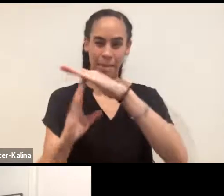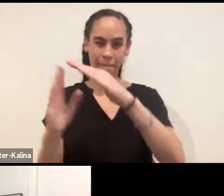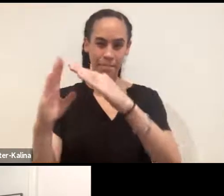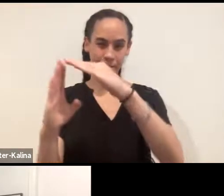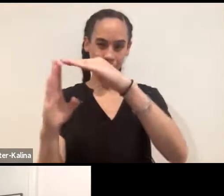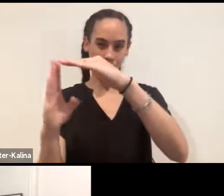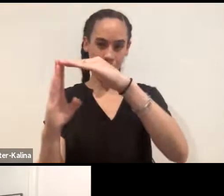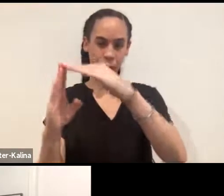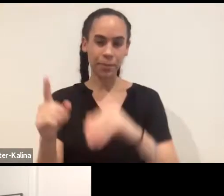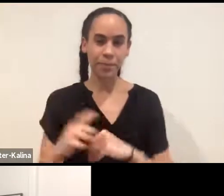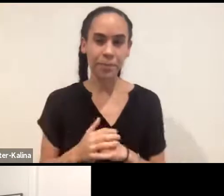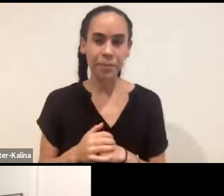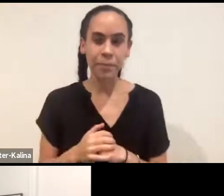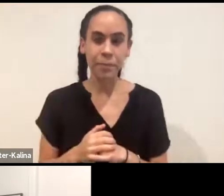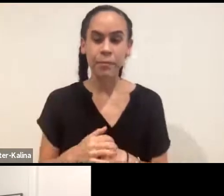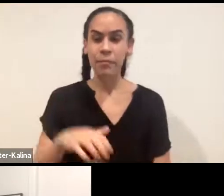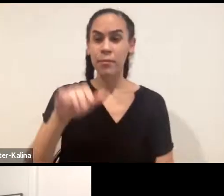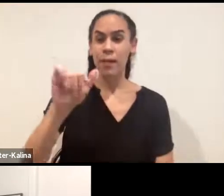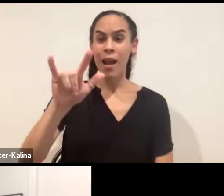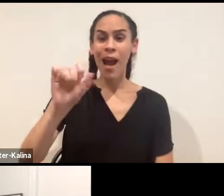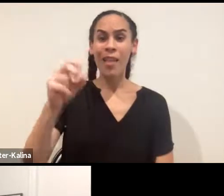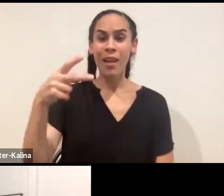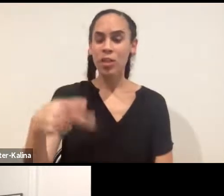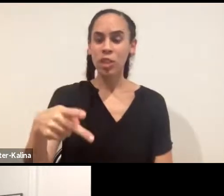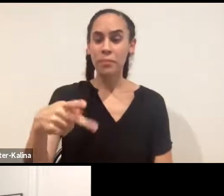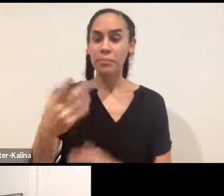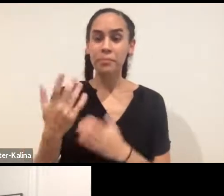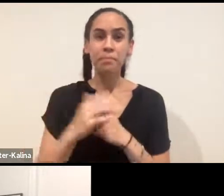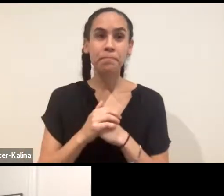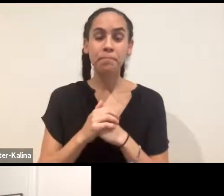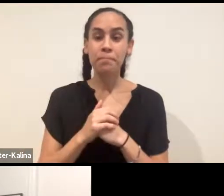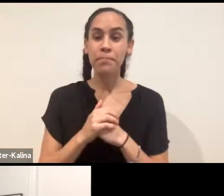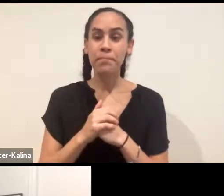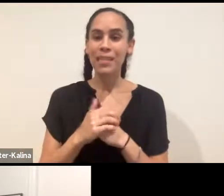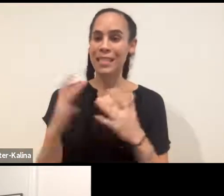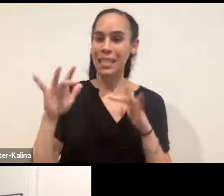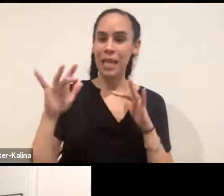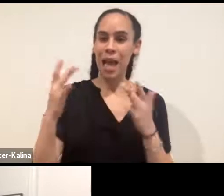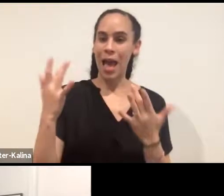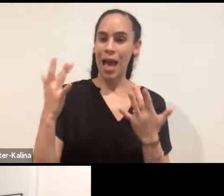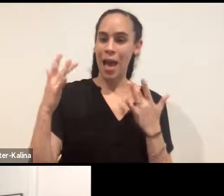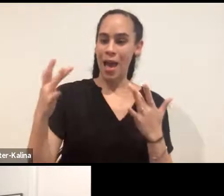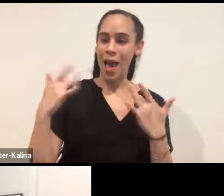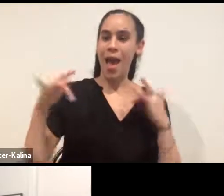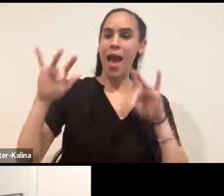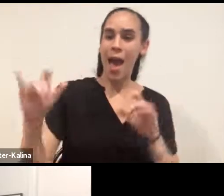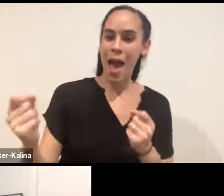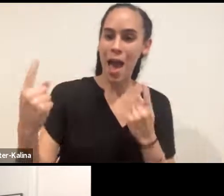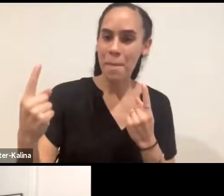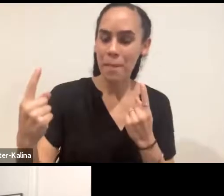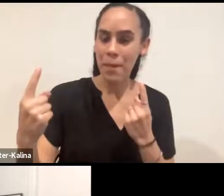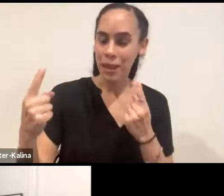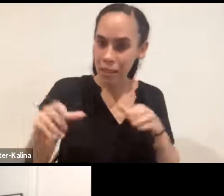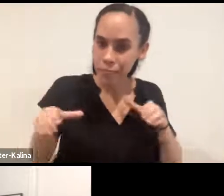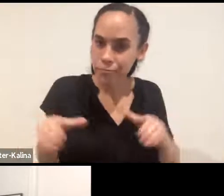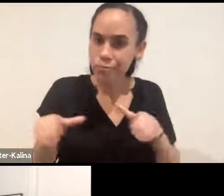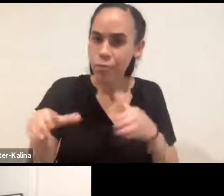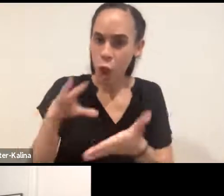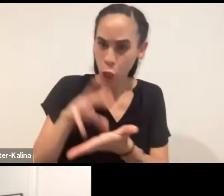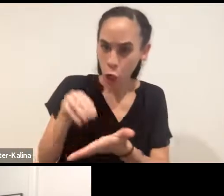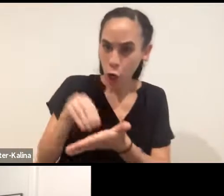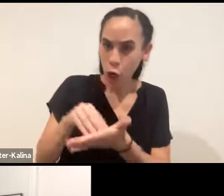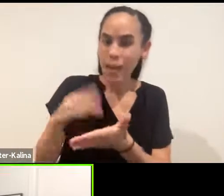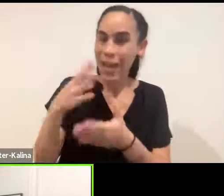Yeah, allyship is, at its core is empathy in action. It's learning, it's showing empathy, and it's